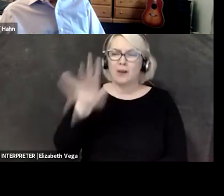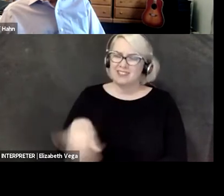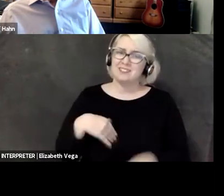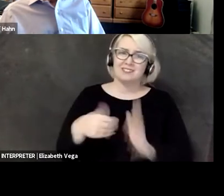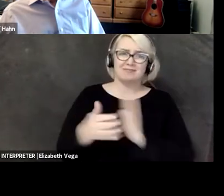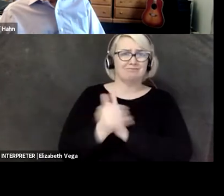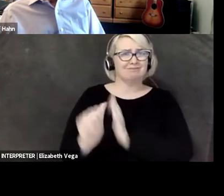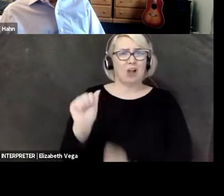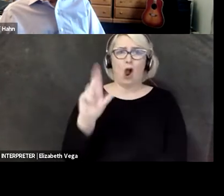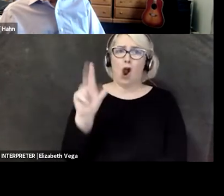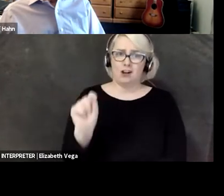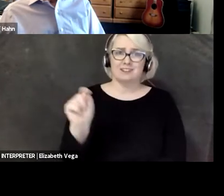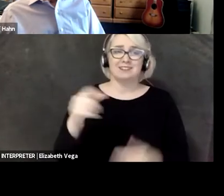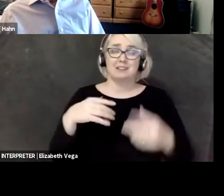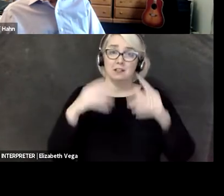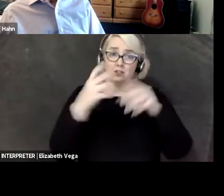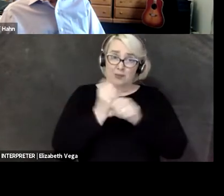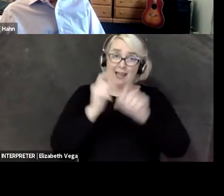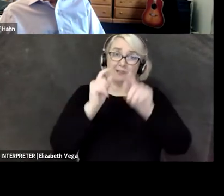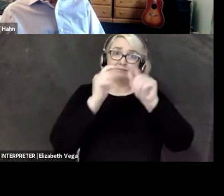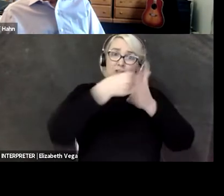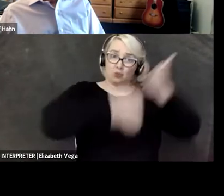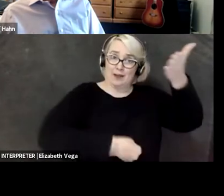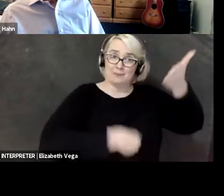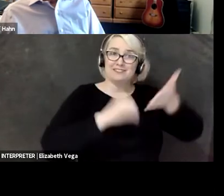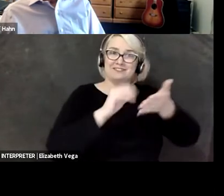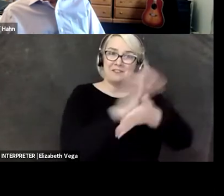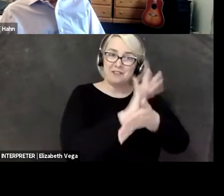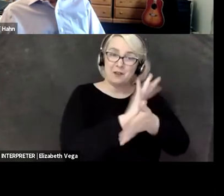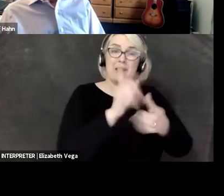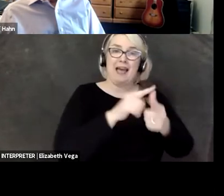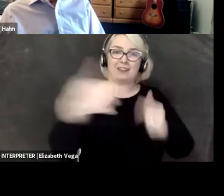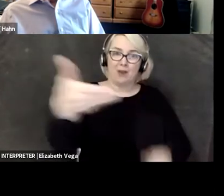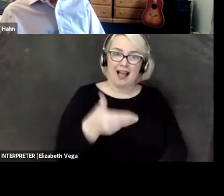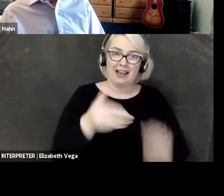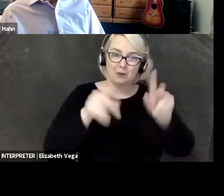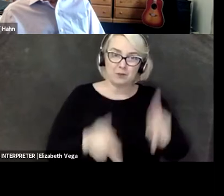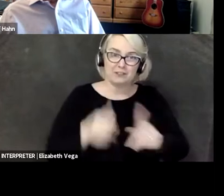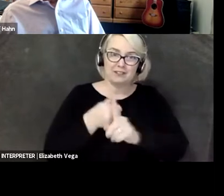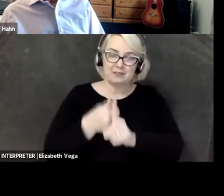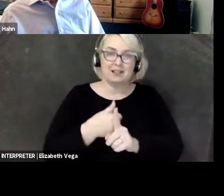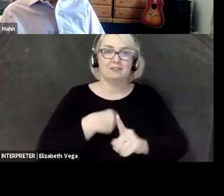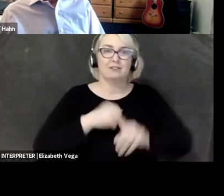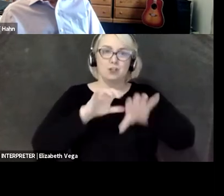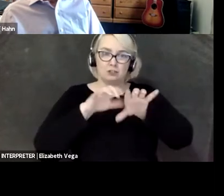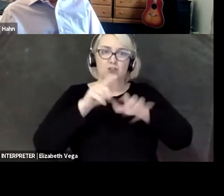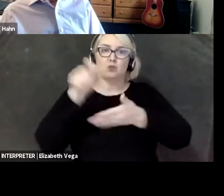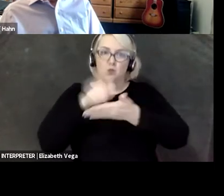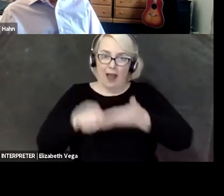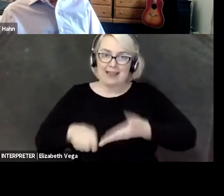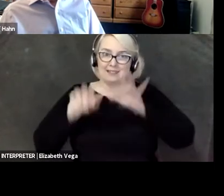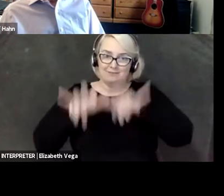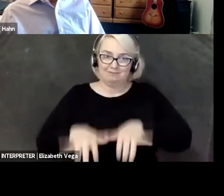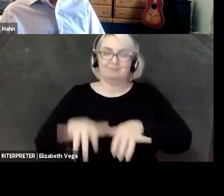you get the transcript, you mean of the film. That's right. And then you hire someone that, you know, does the actual writing of the audio